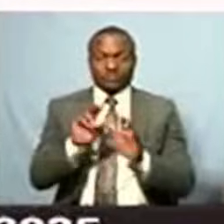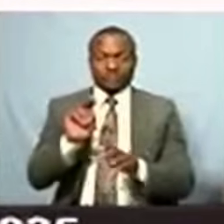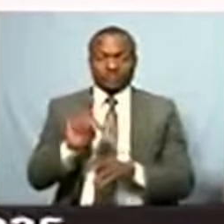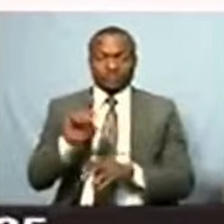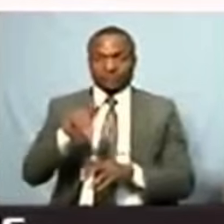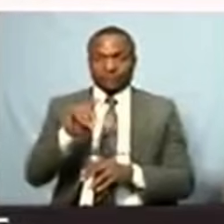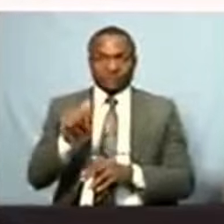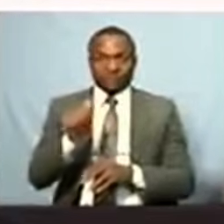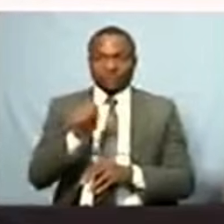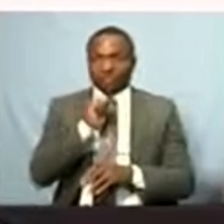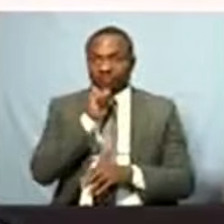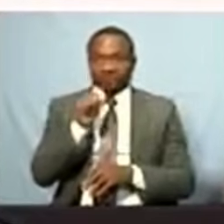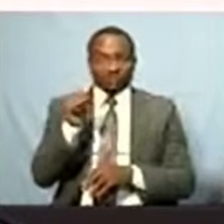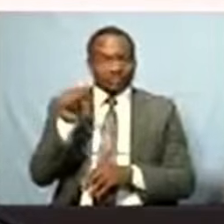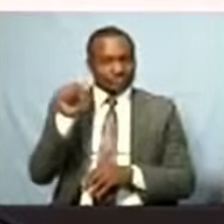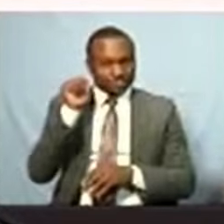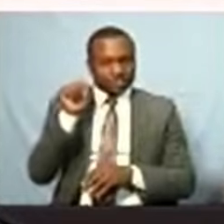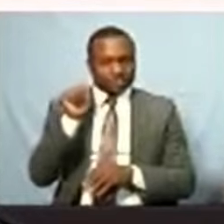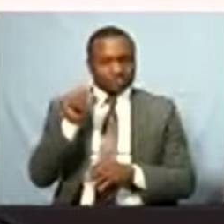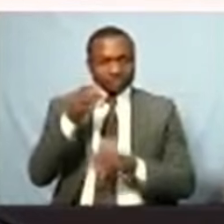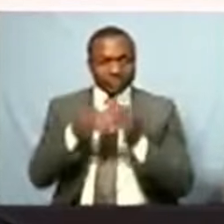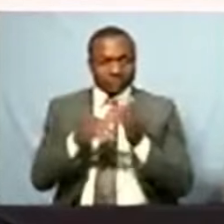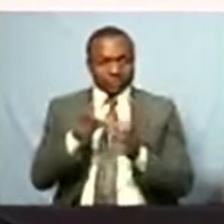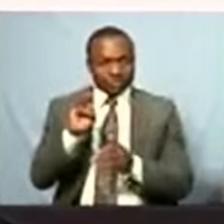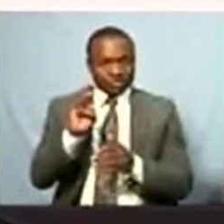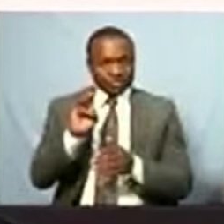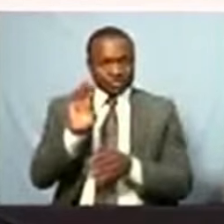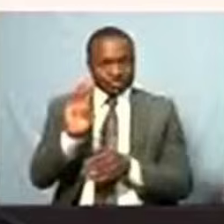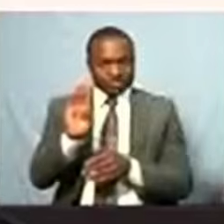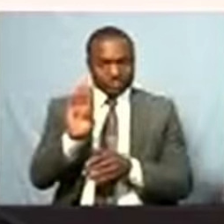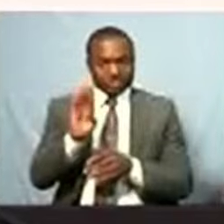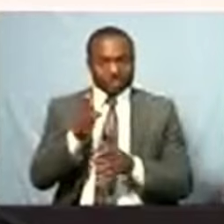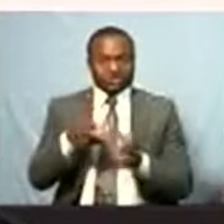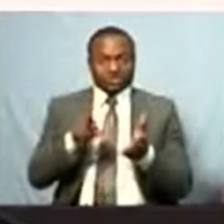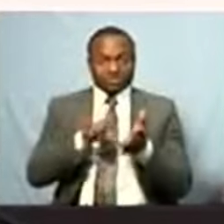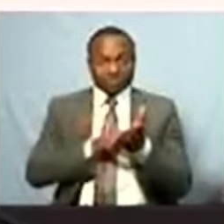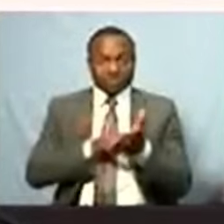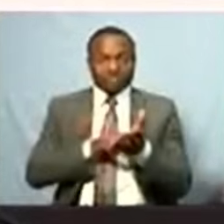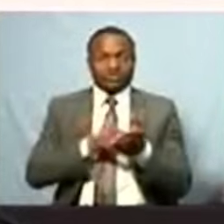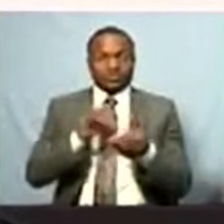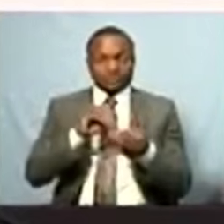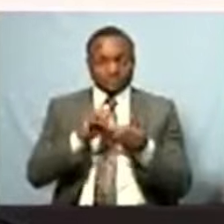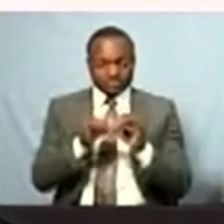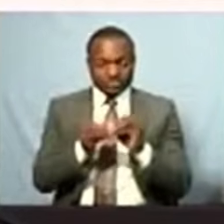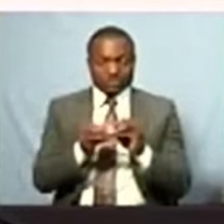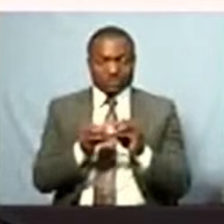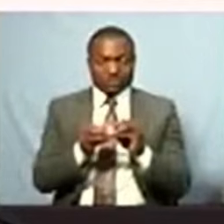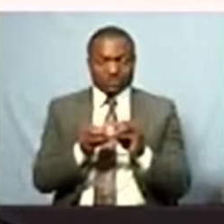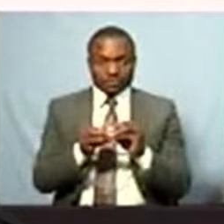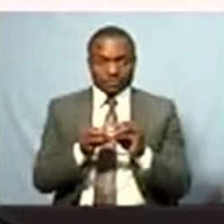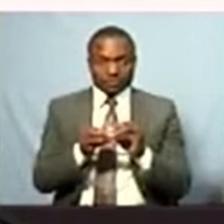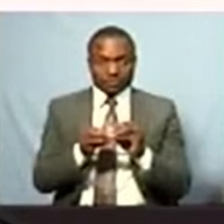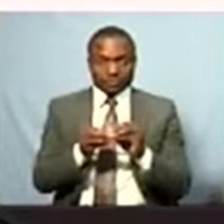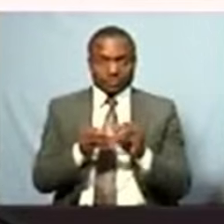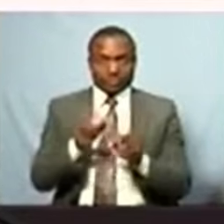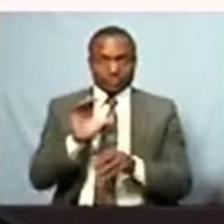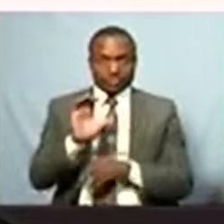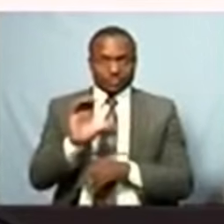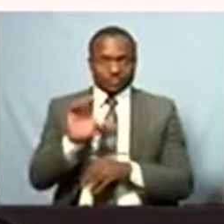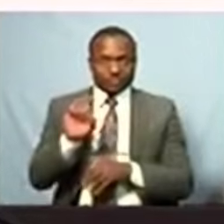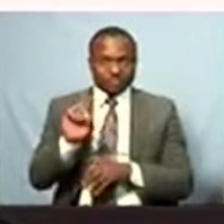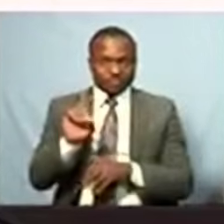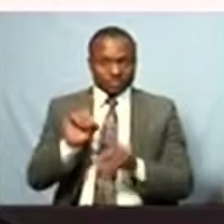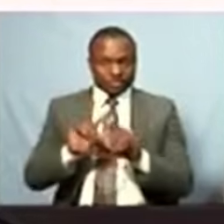objection to clause 16B relating to the renumbering of paragraphs B and C as paragraph C and D